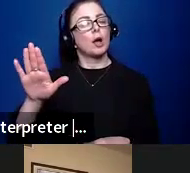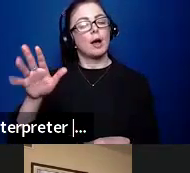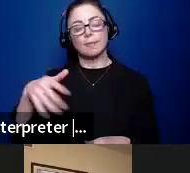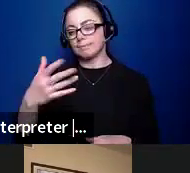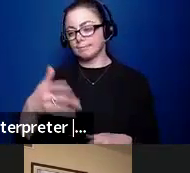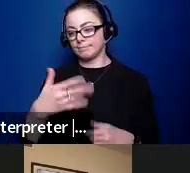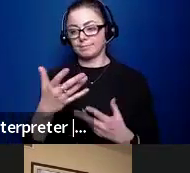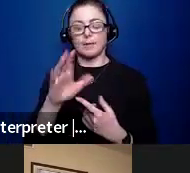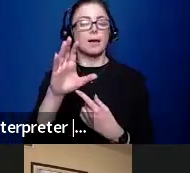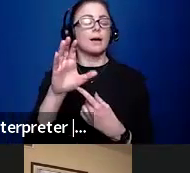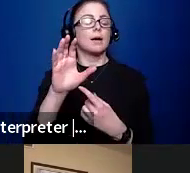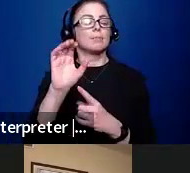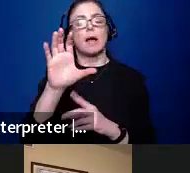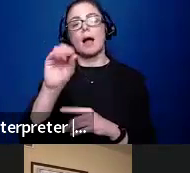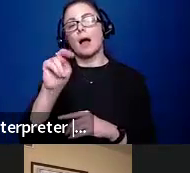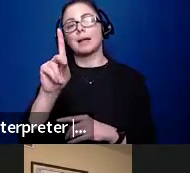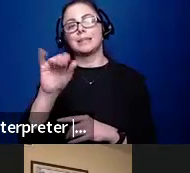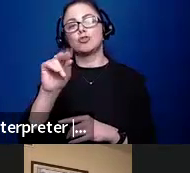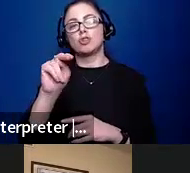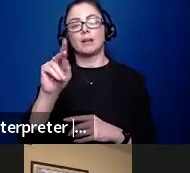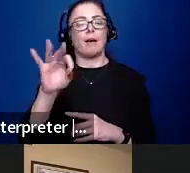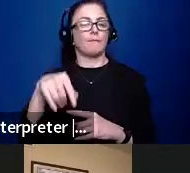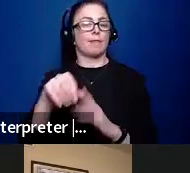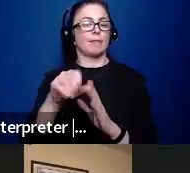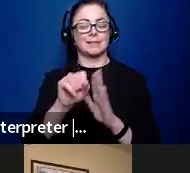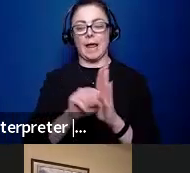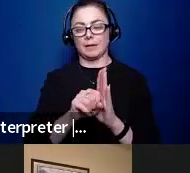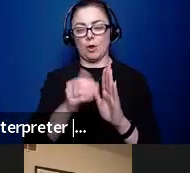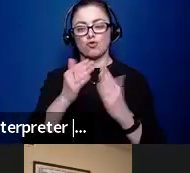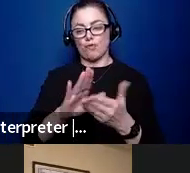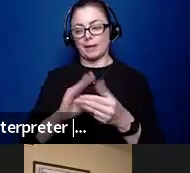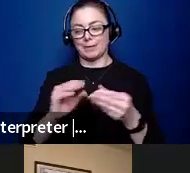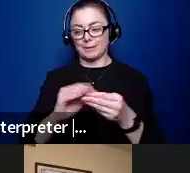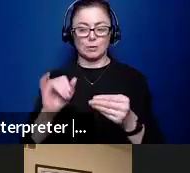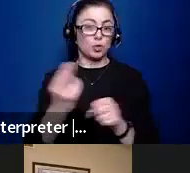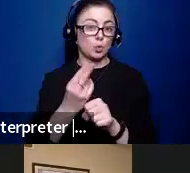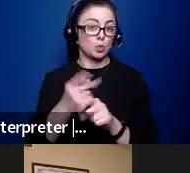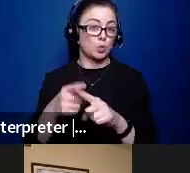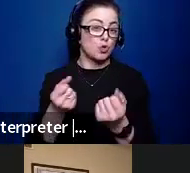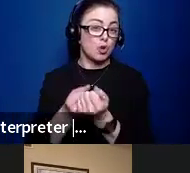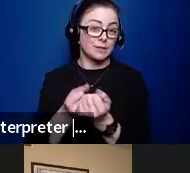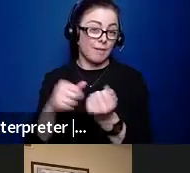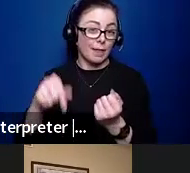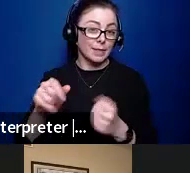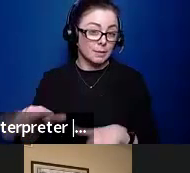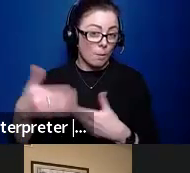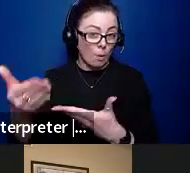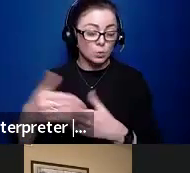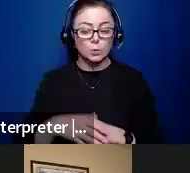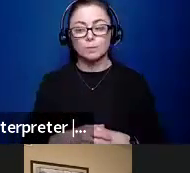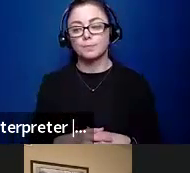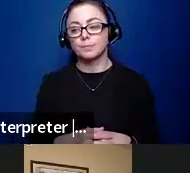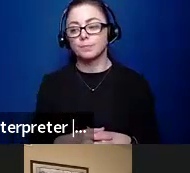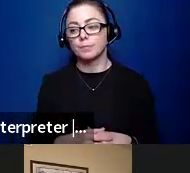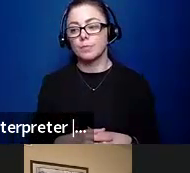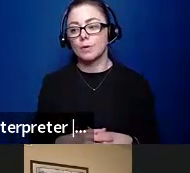state address that's being used to justify this proposal. And so we will